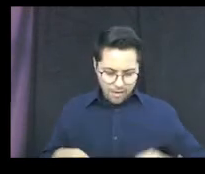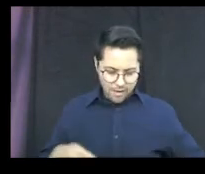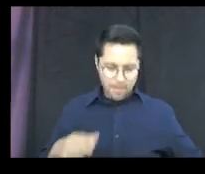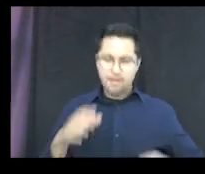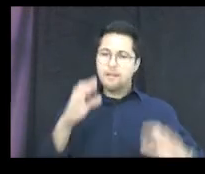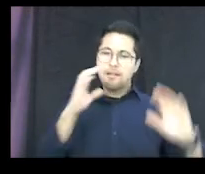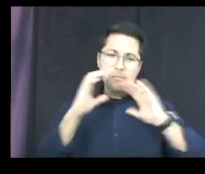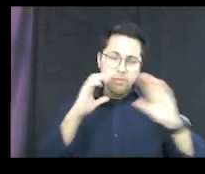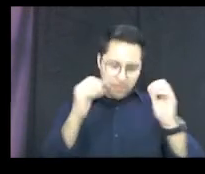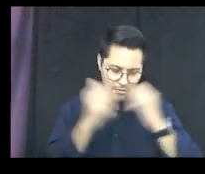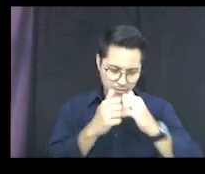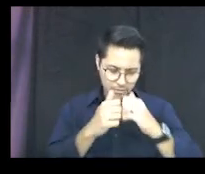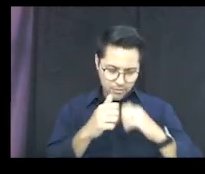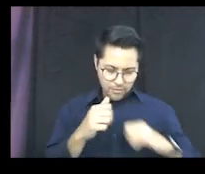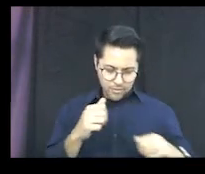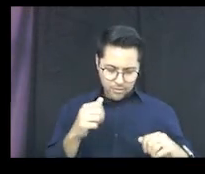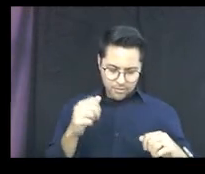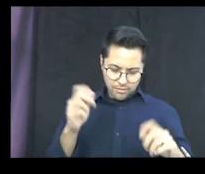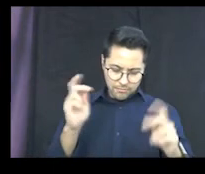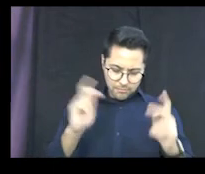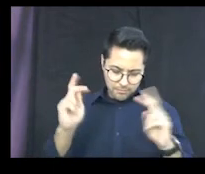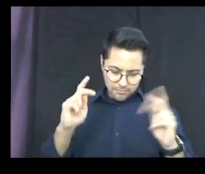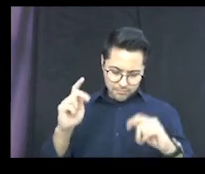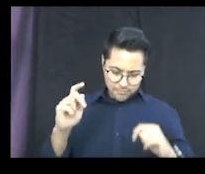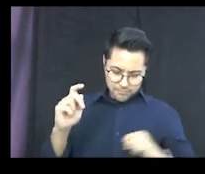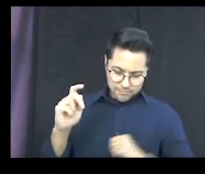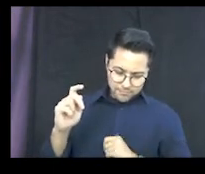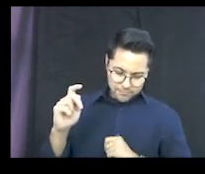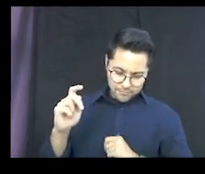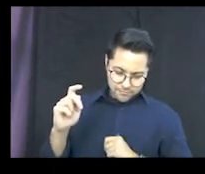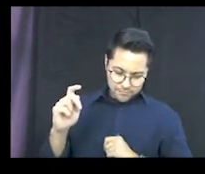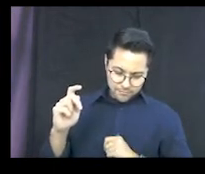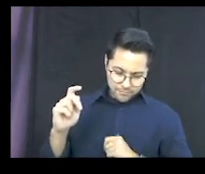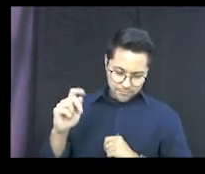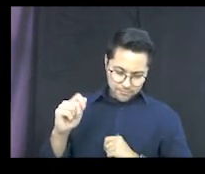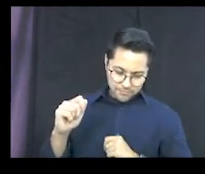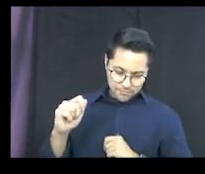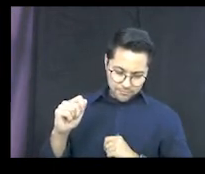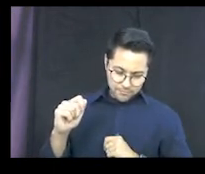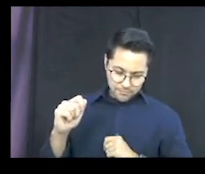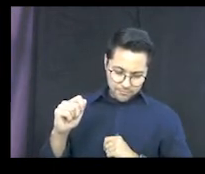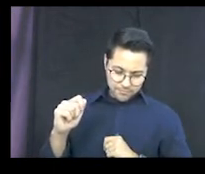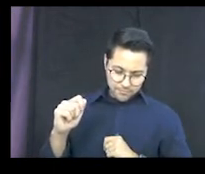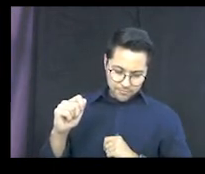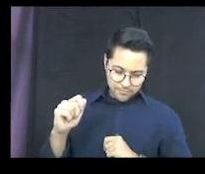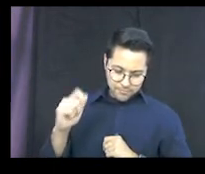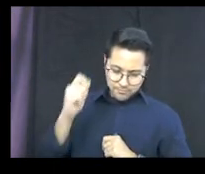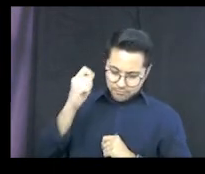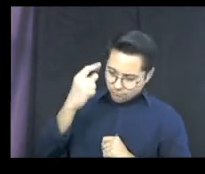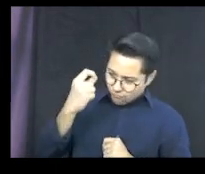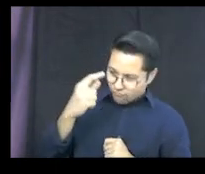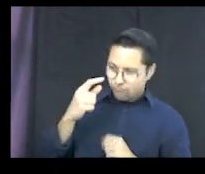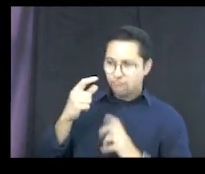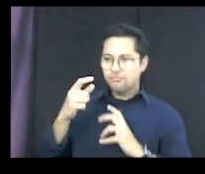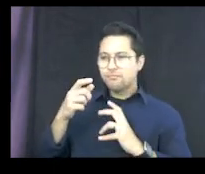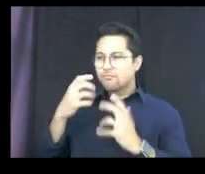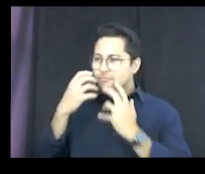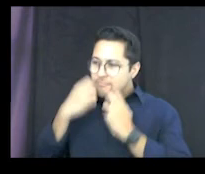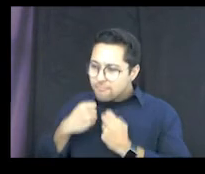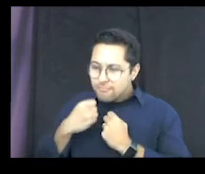communicate with other people on the level of understanding and care,